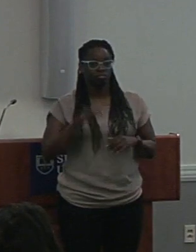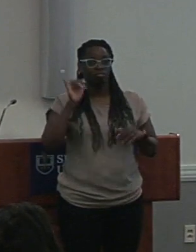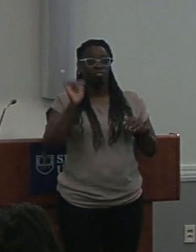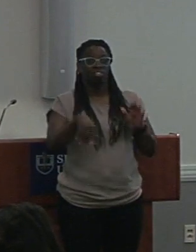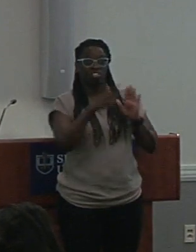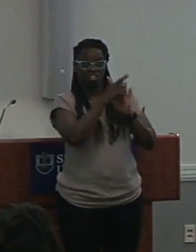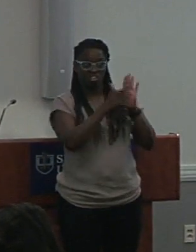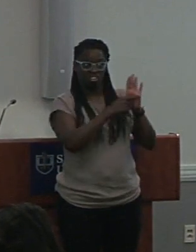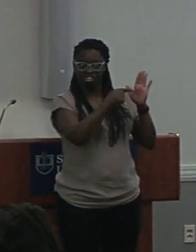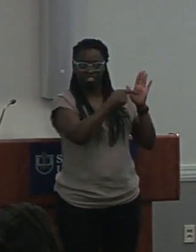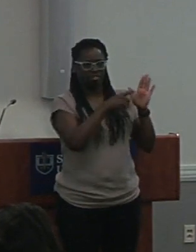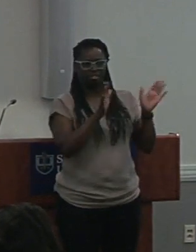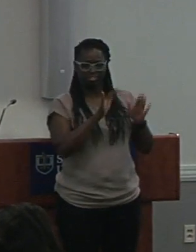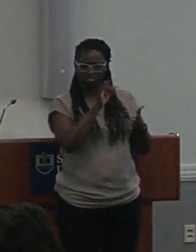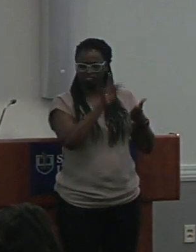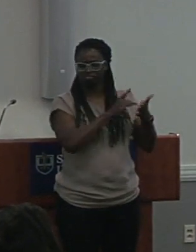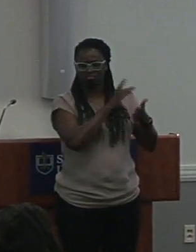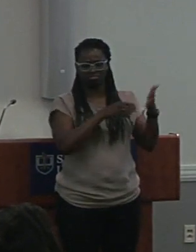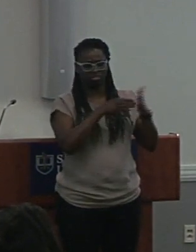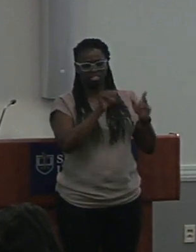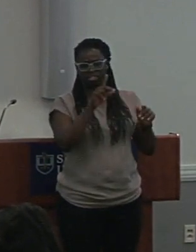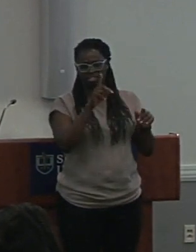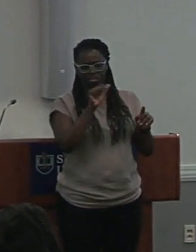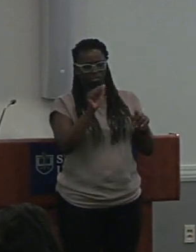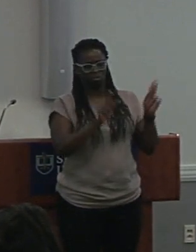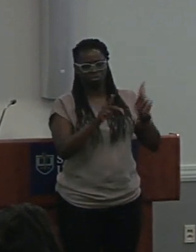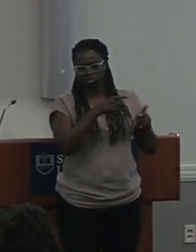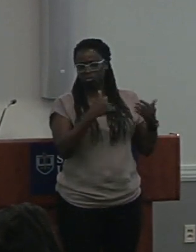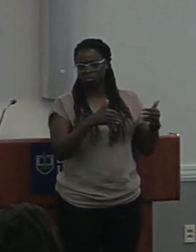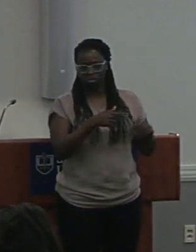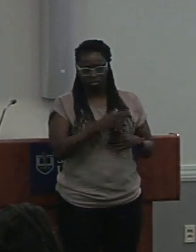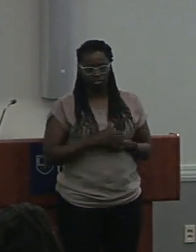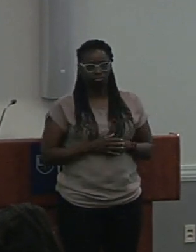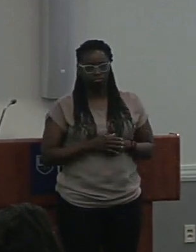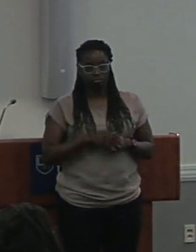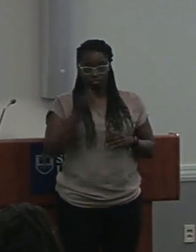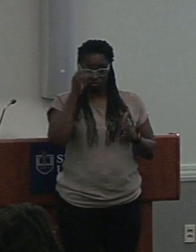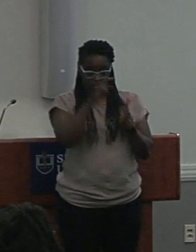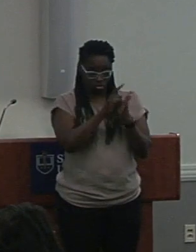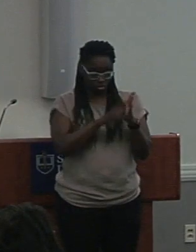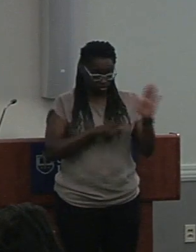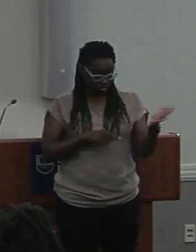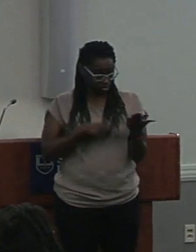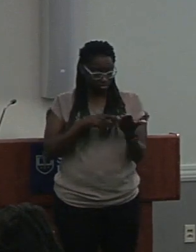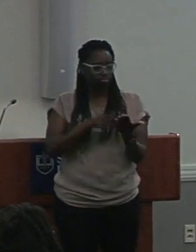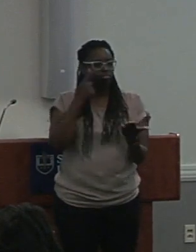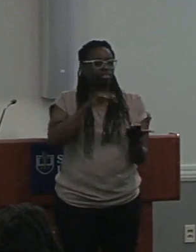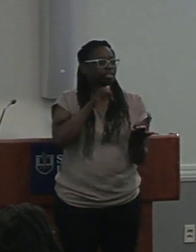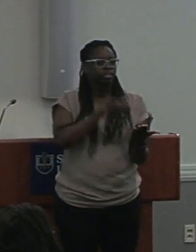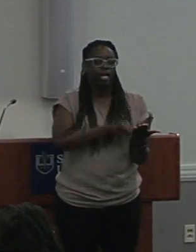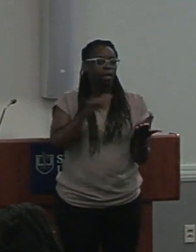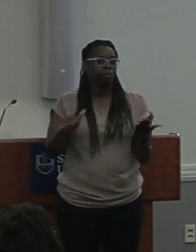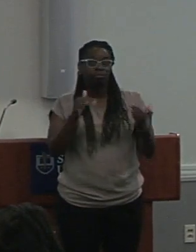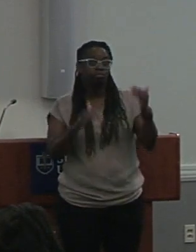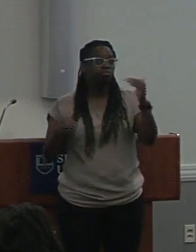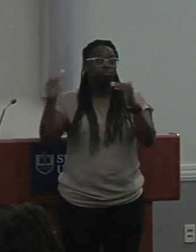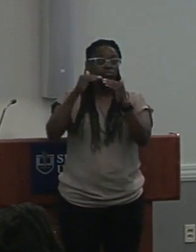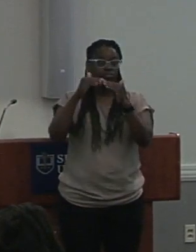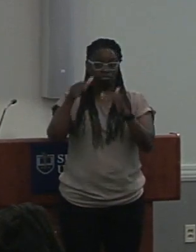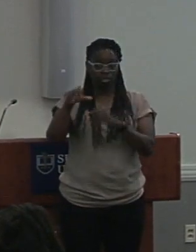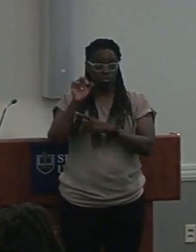against disabled people, because it doesn't give us the same suicide protection